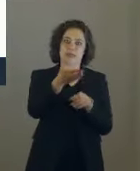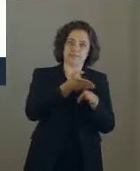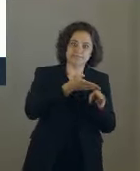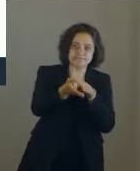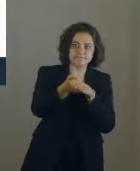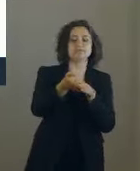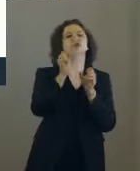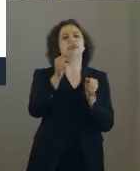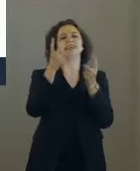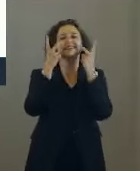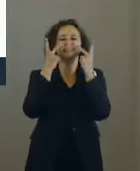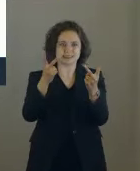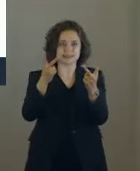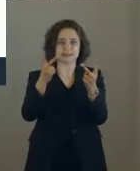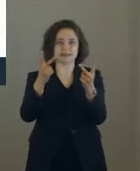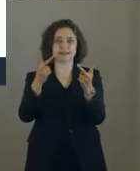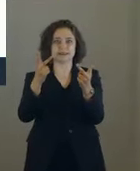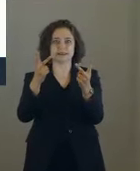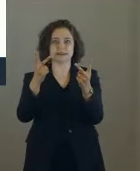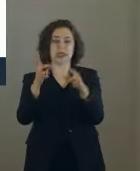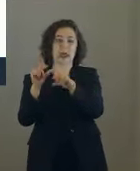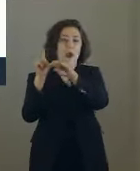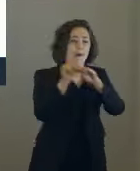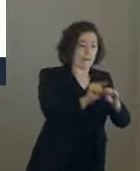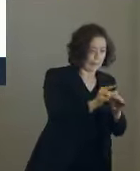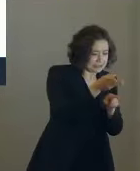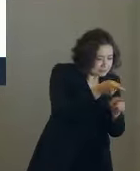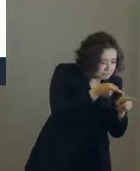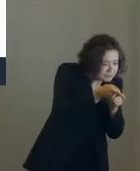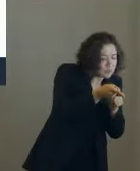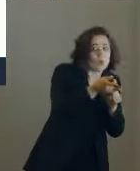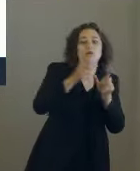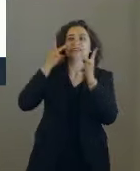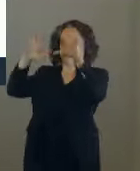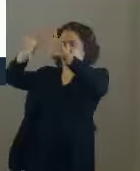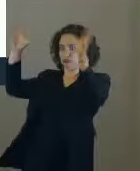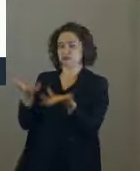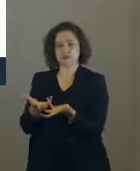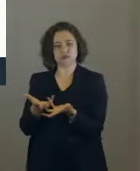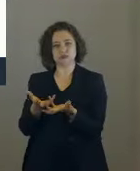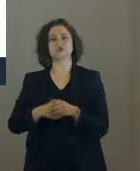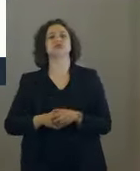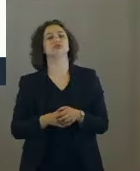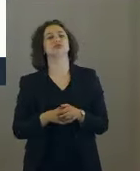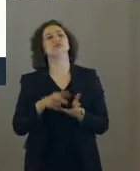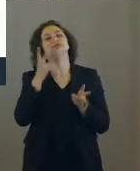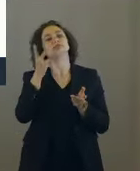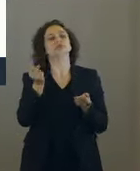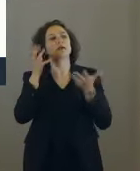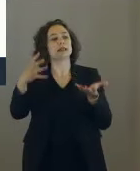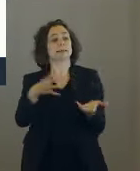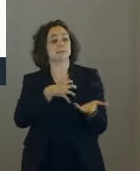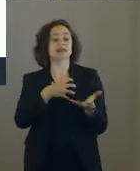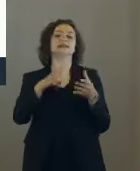get to see the minutia, or you get to see it at a large scale across the state of Michigan. You get to see the number of complaints being taken, including